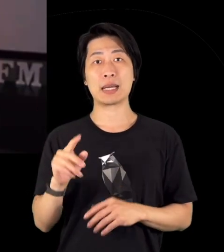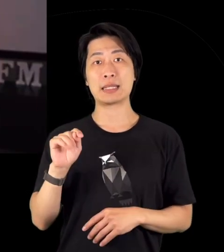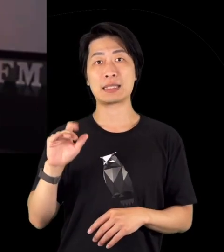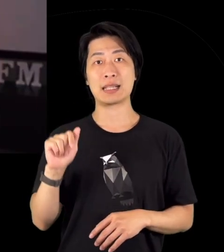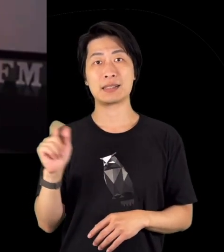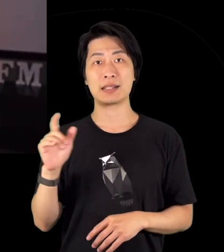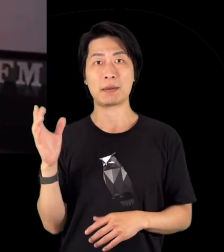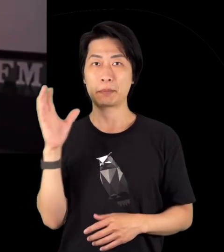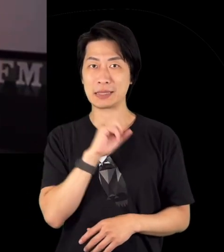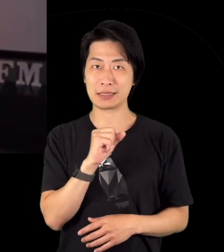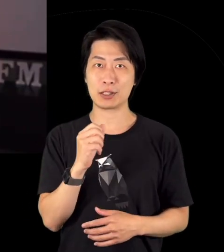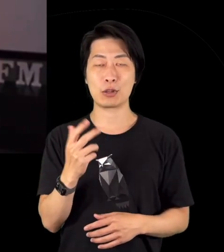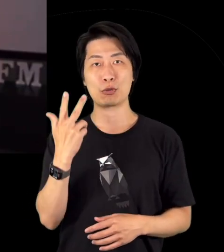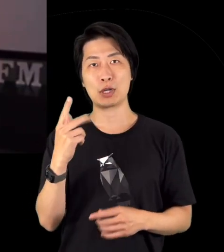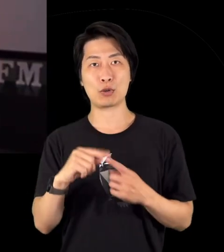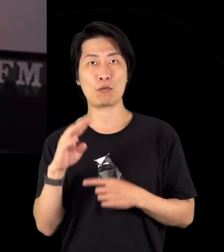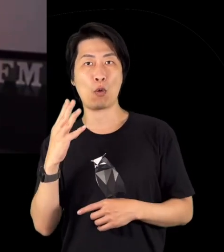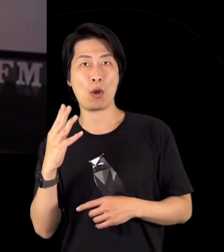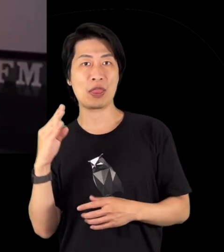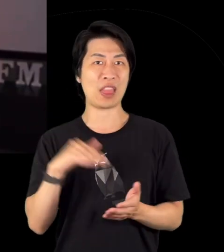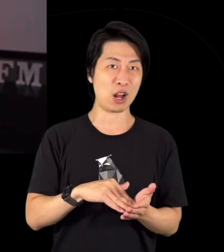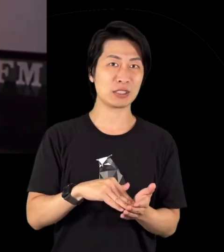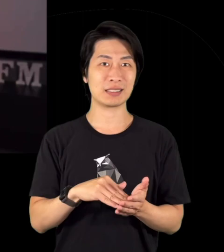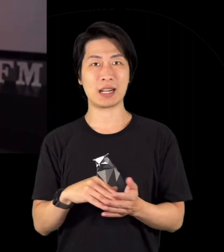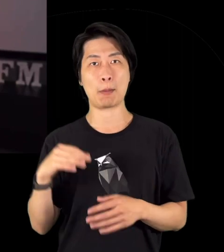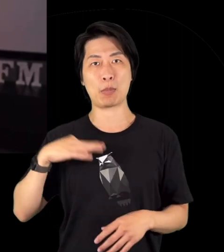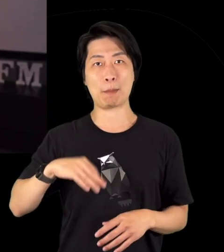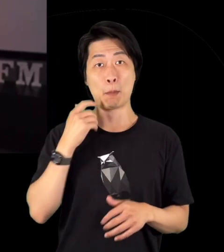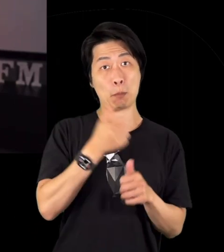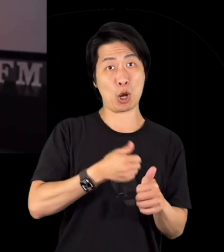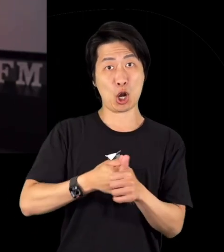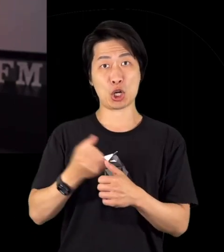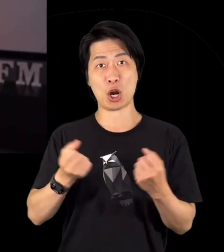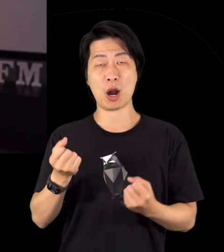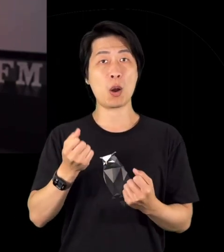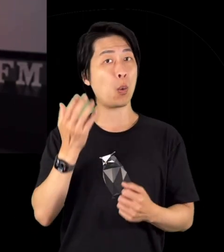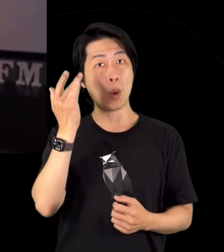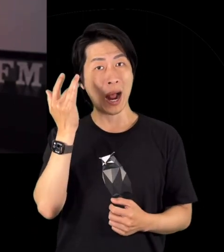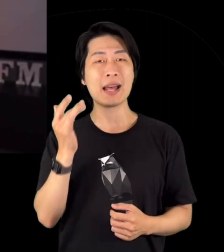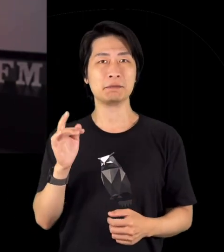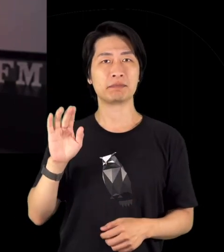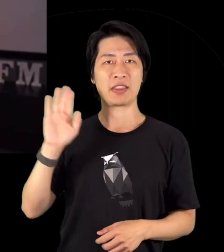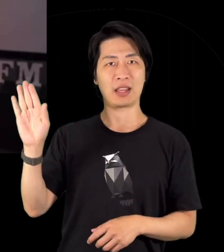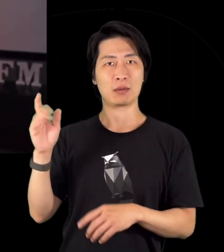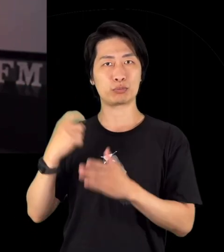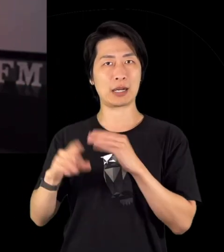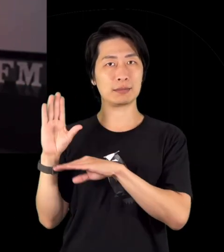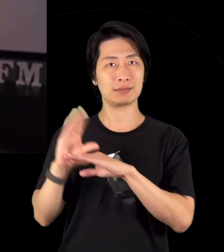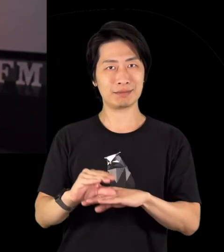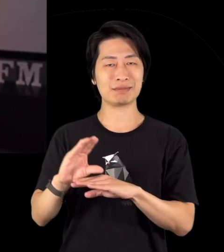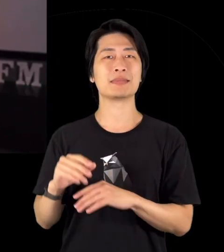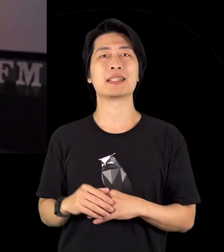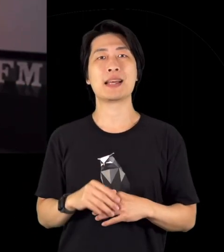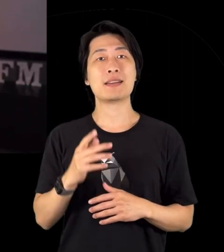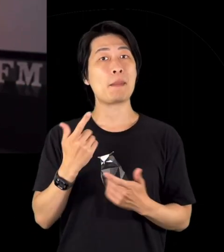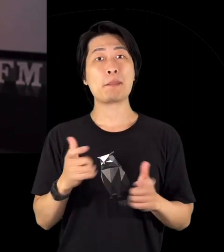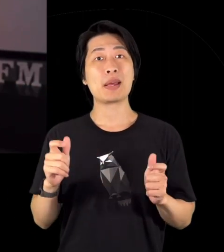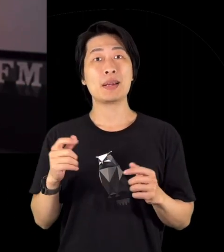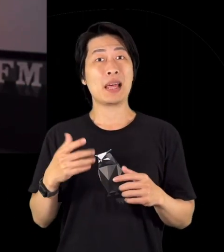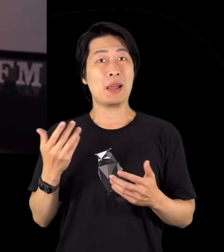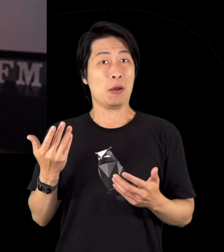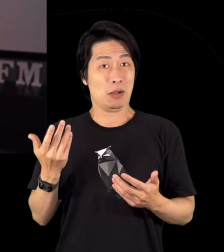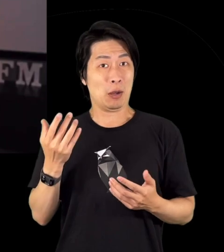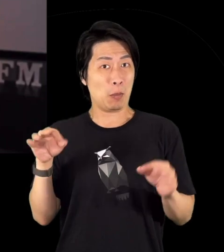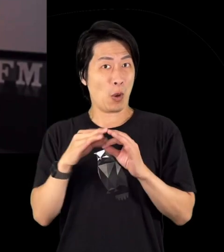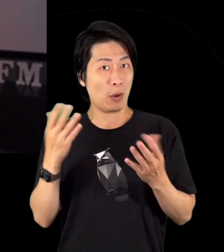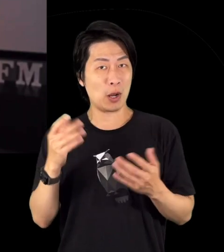that Tesla is missing out on about $3,000 to $4,000 of profit per car, mainly because of these price decreases. Now, one of the big things